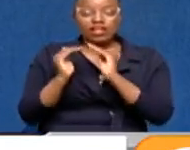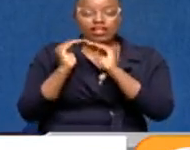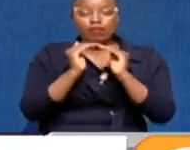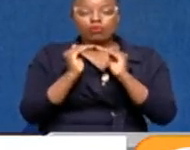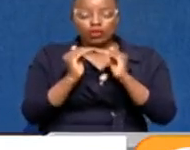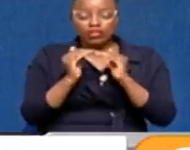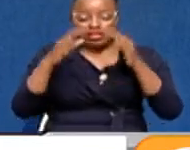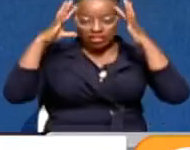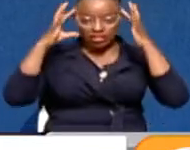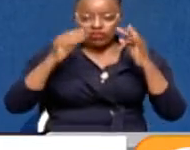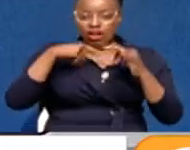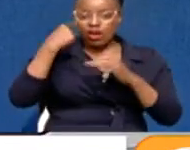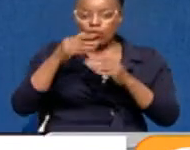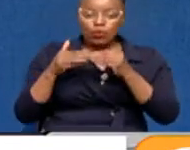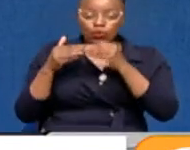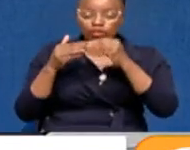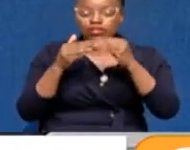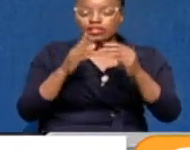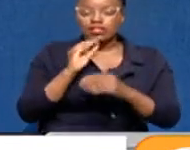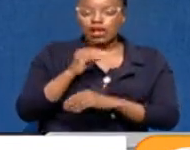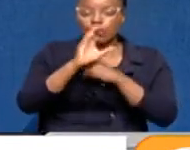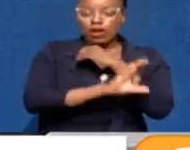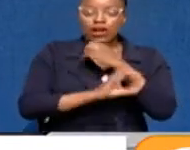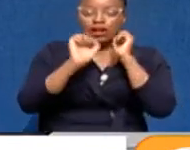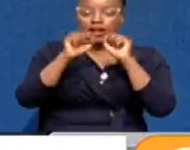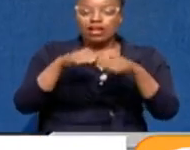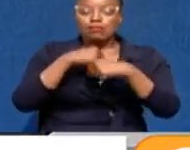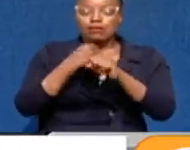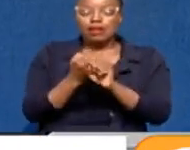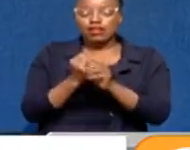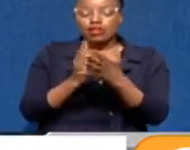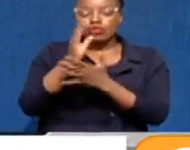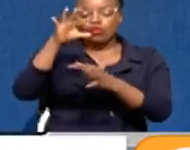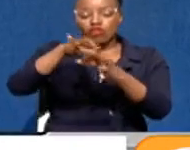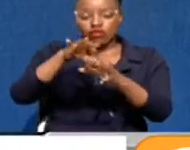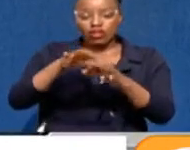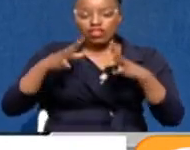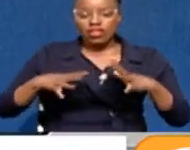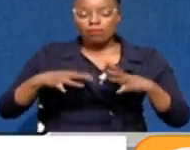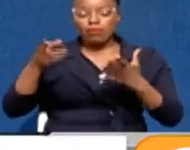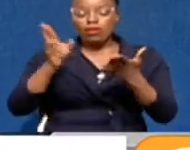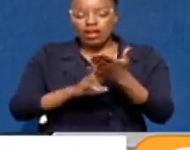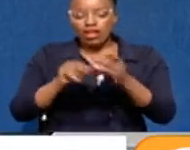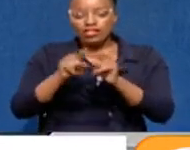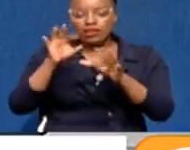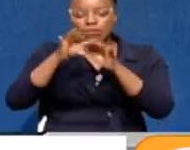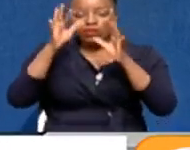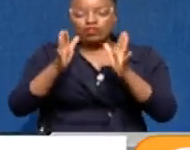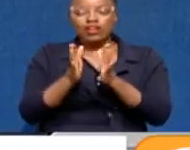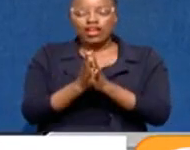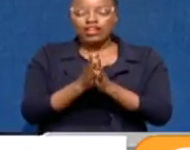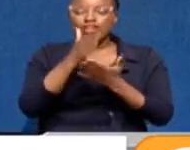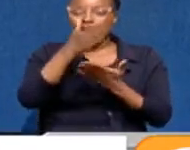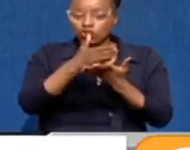democracy, decisions on who governs our country can only be made at the ballot by those who are registered as voters